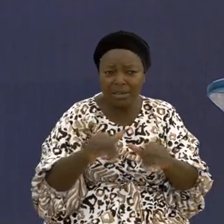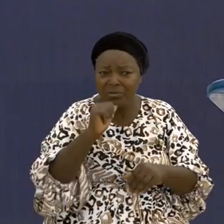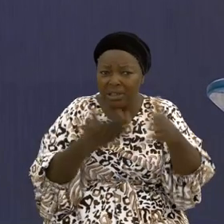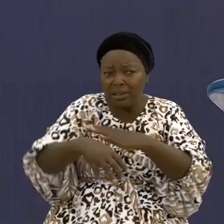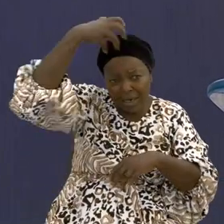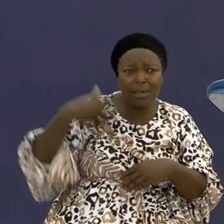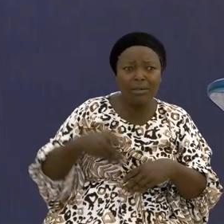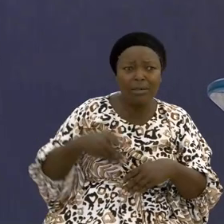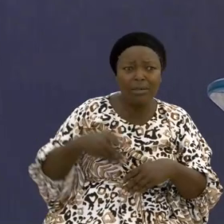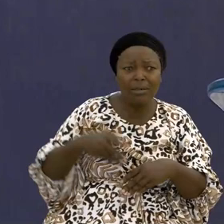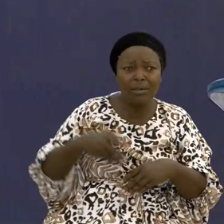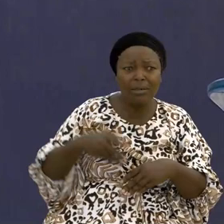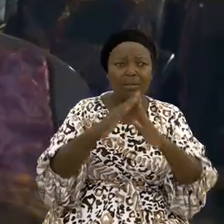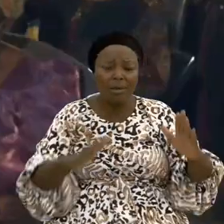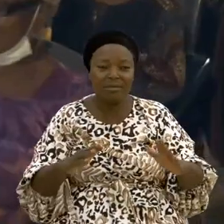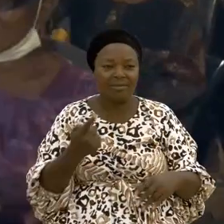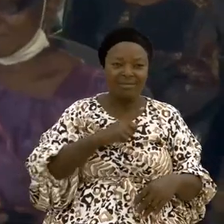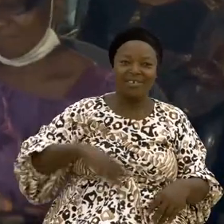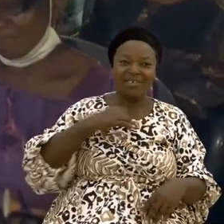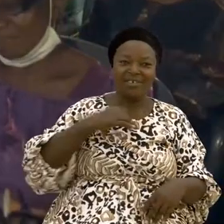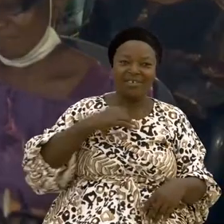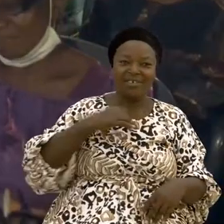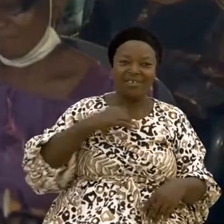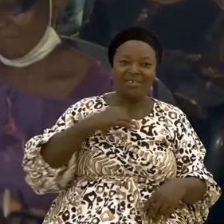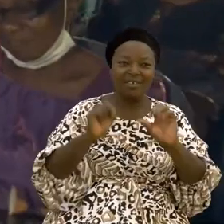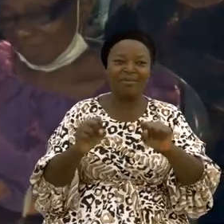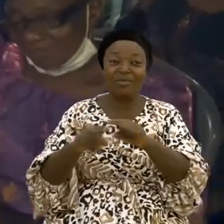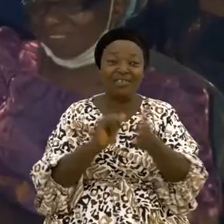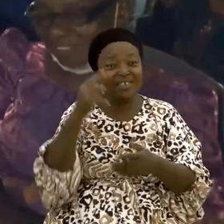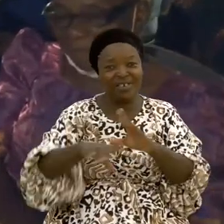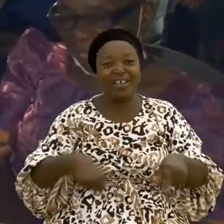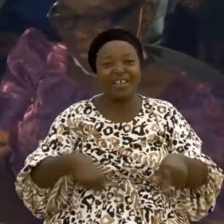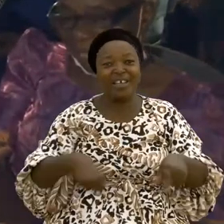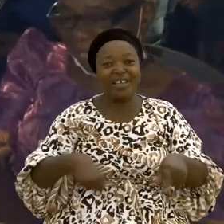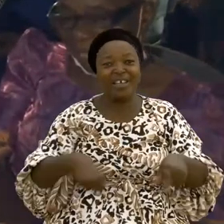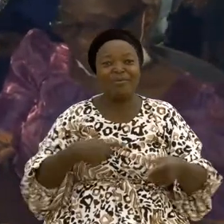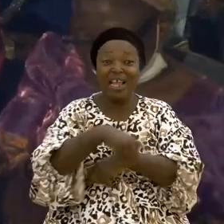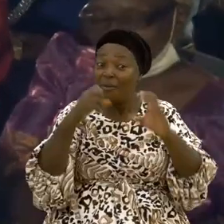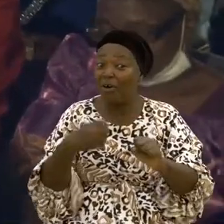Lord is still able to do that today, and the power of the Lord will keep you.